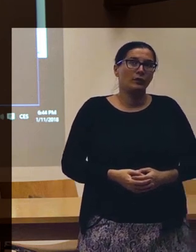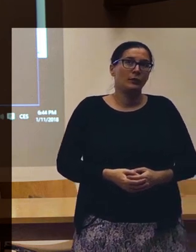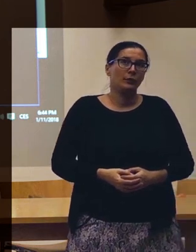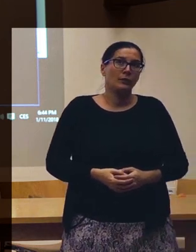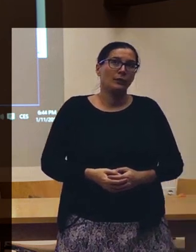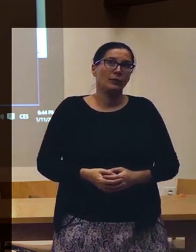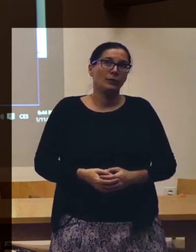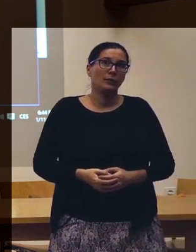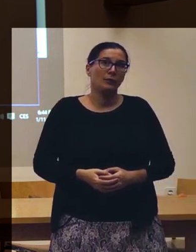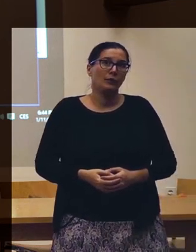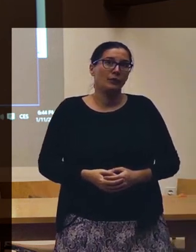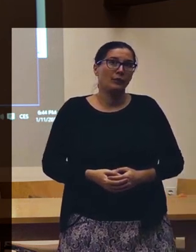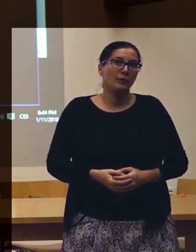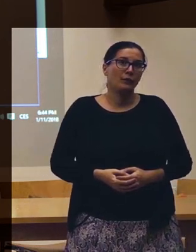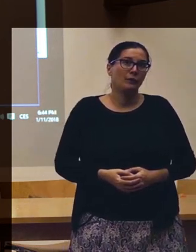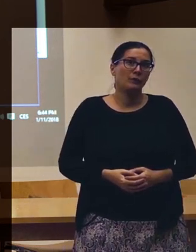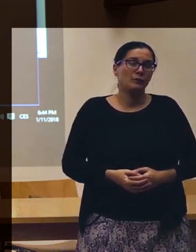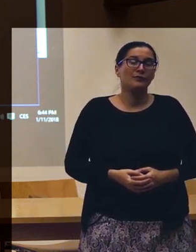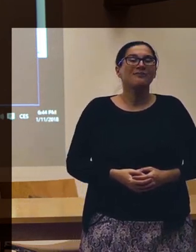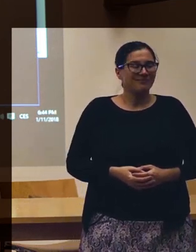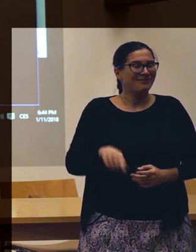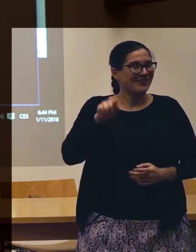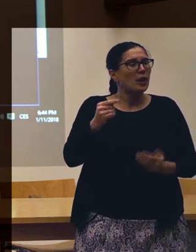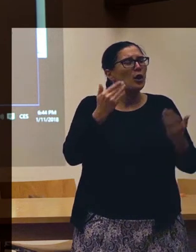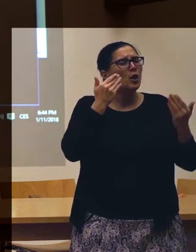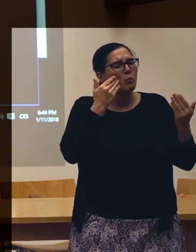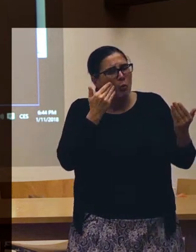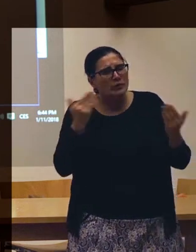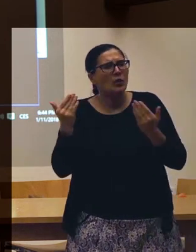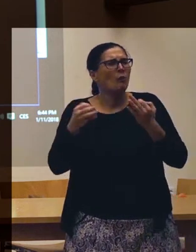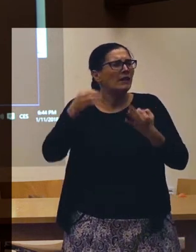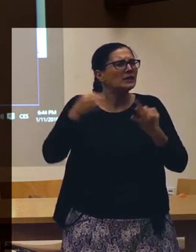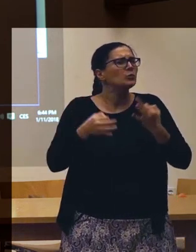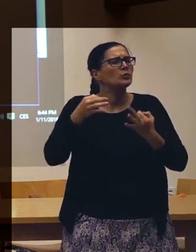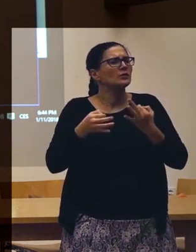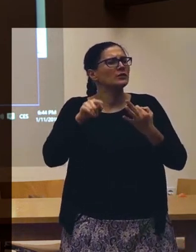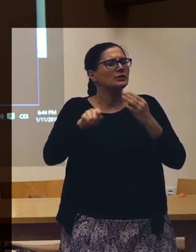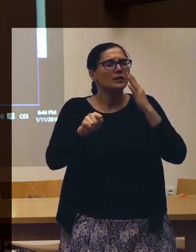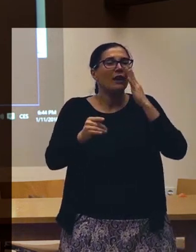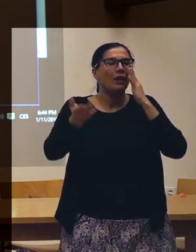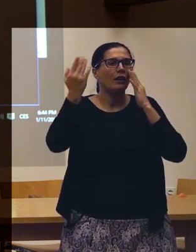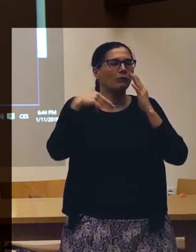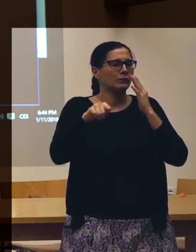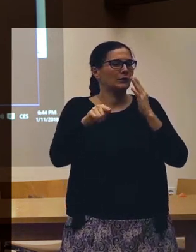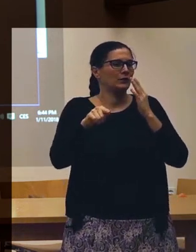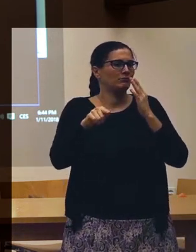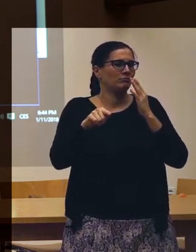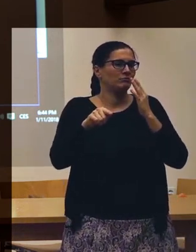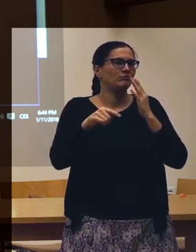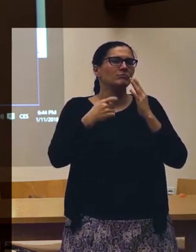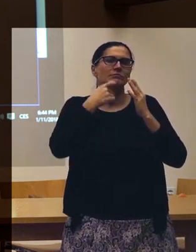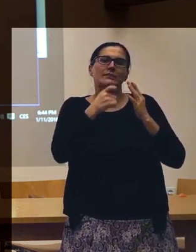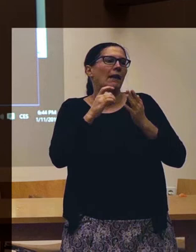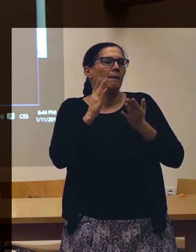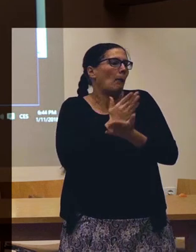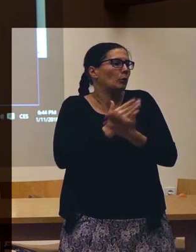There is a few cases when the museum institution decided not to react to the accessibility law, and it's